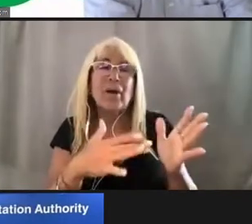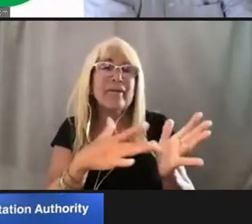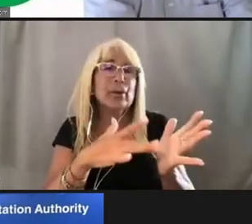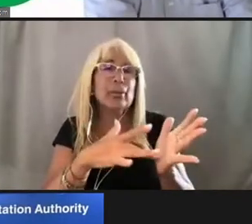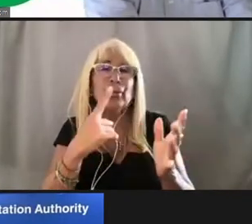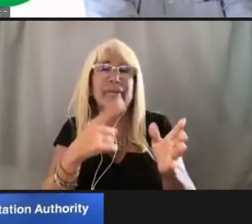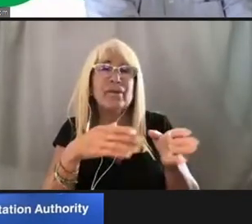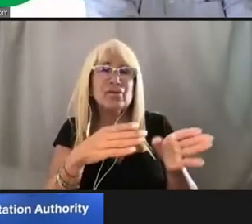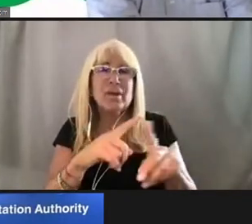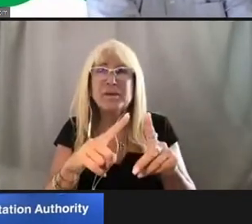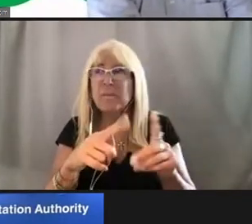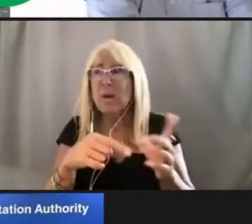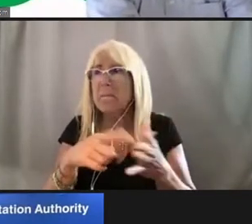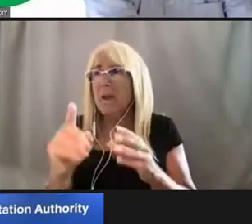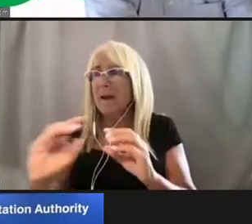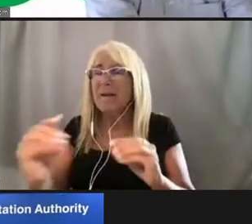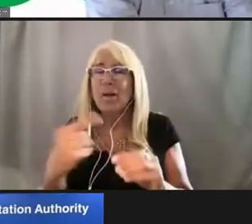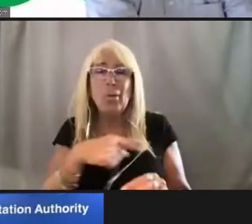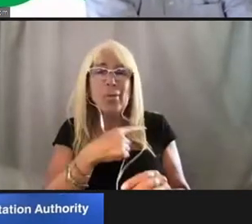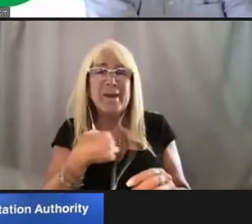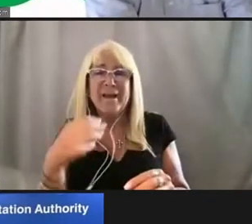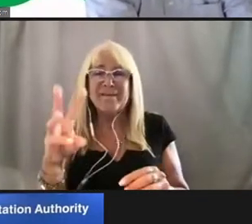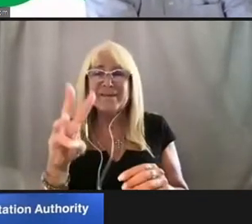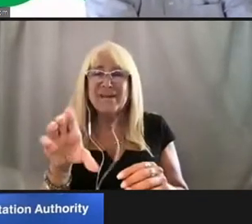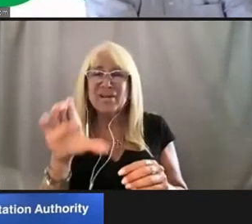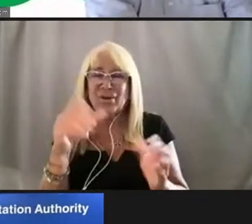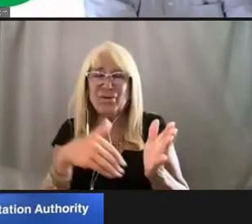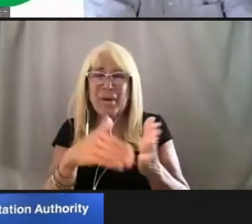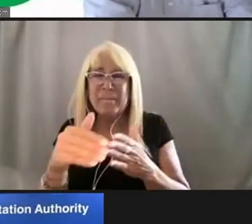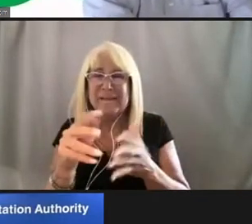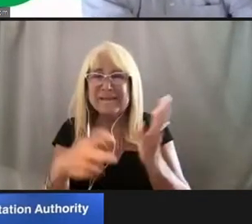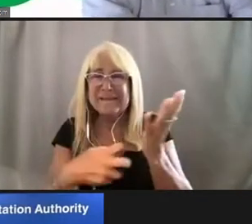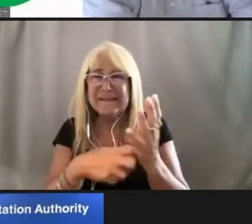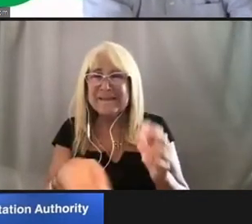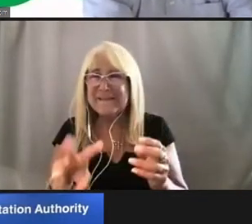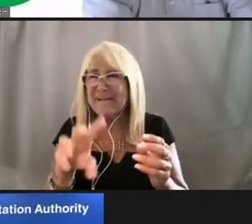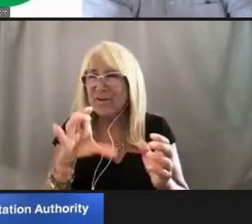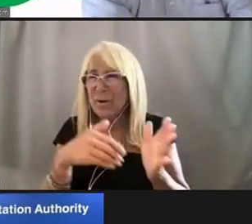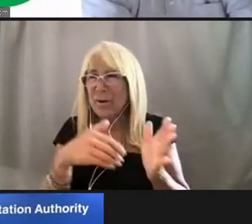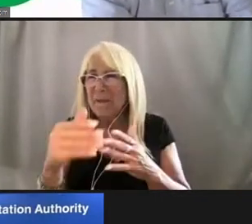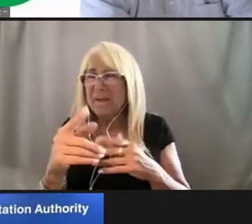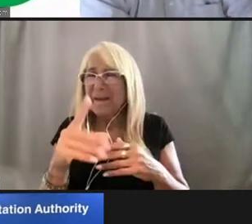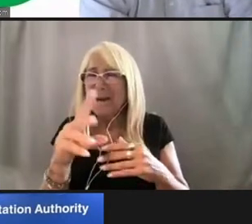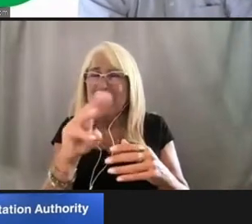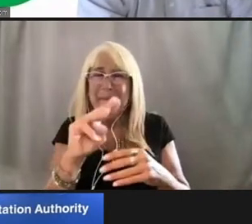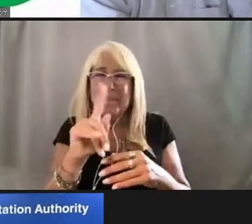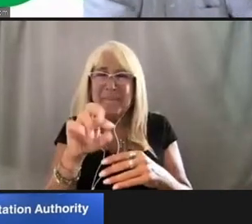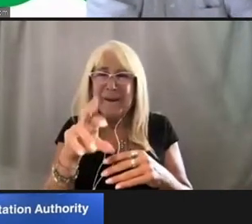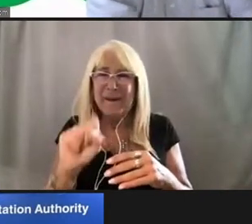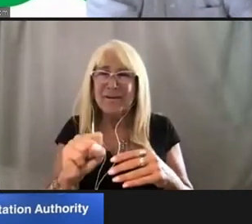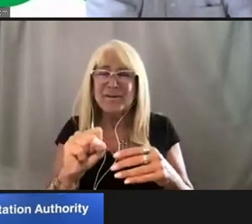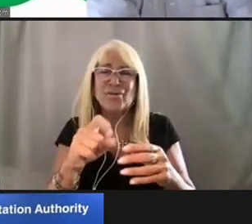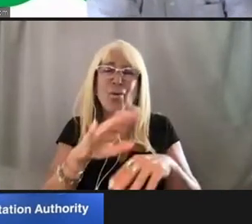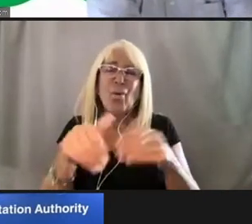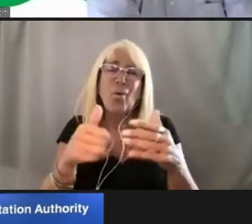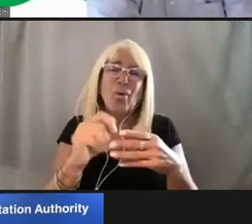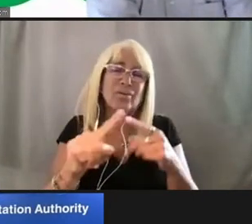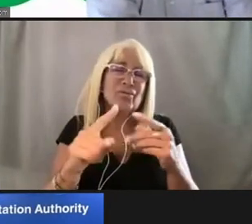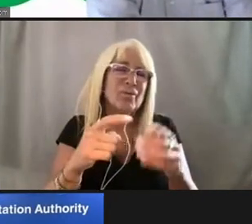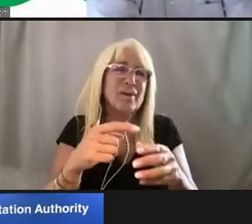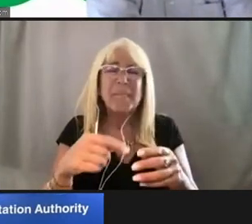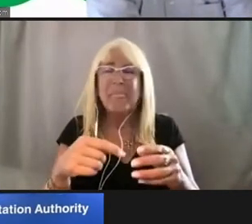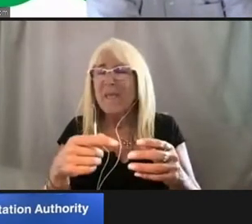for it we have 600 million dollars in tickets 300 million dollars in meters motor fuel tax registration tax inspections